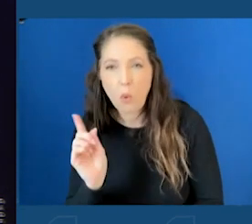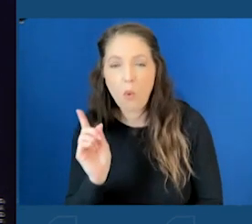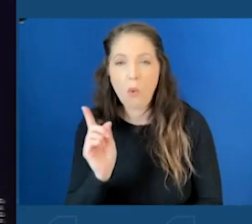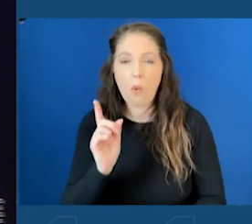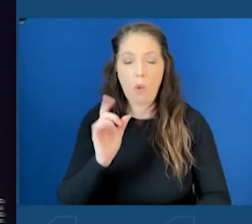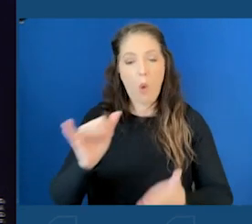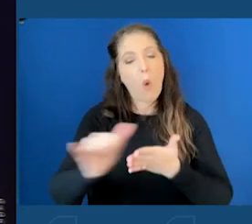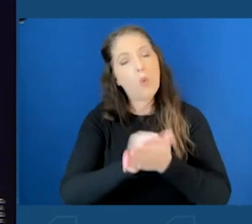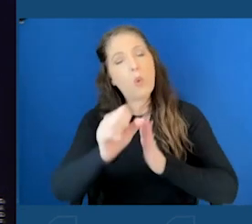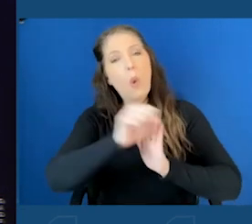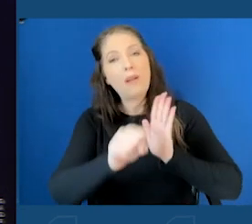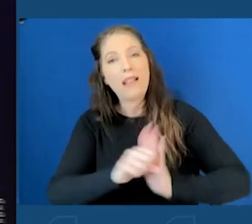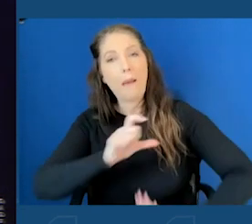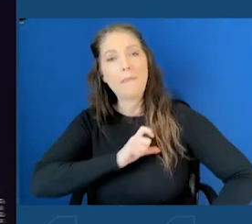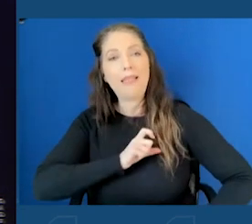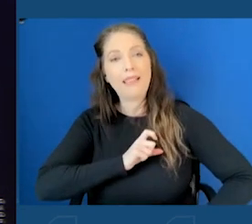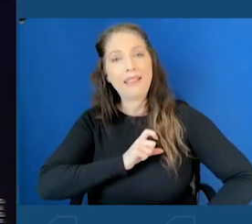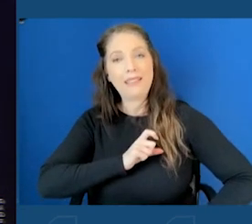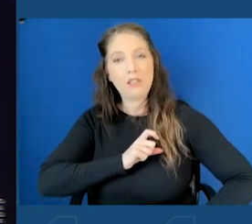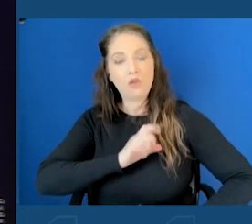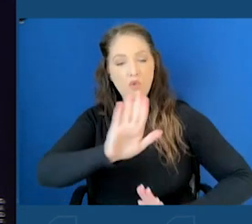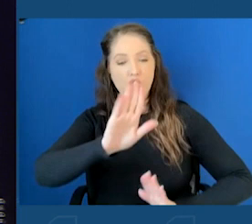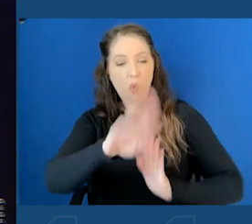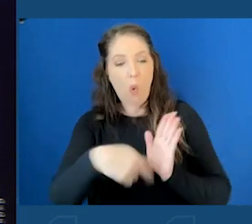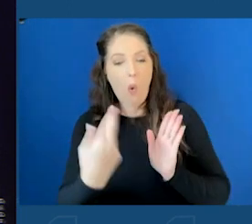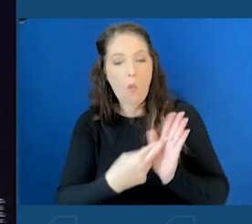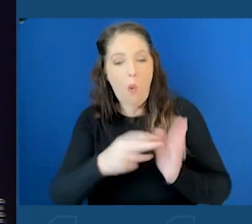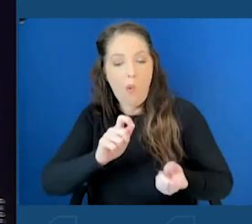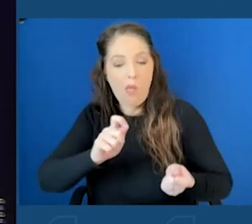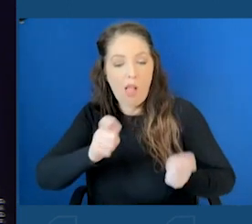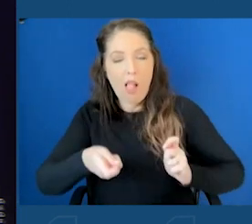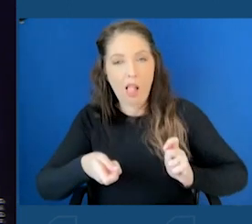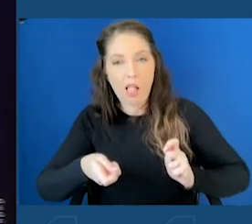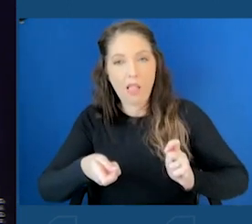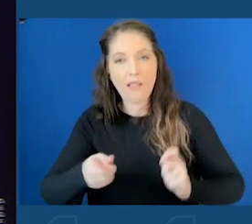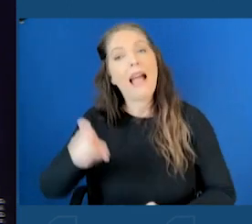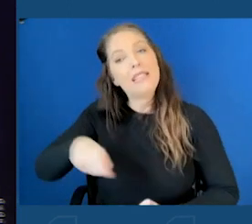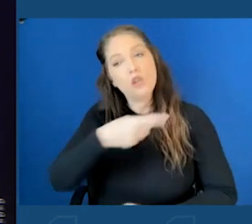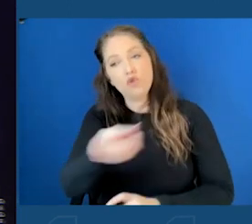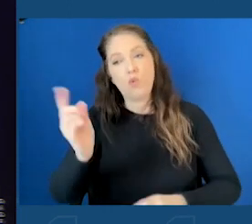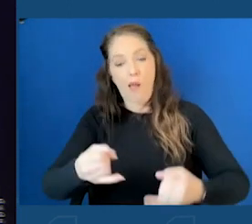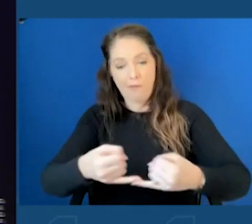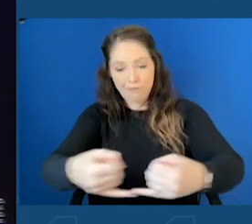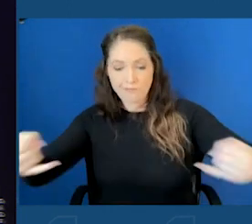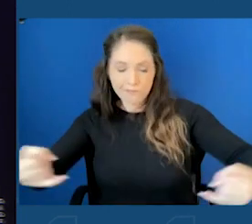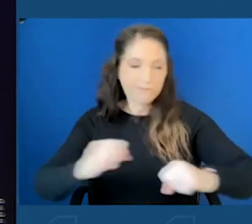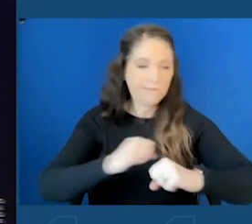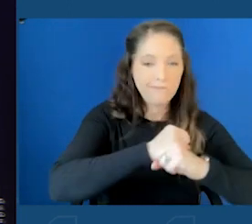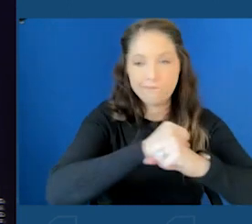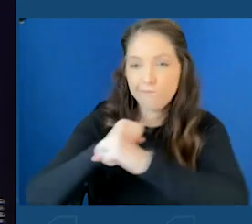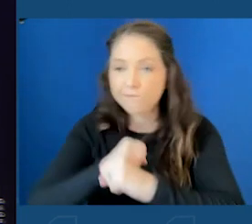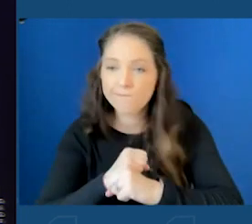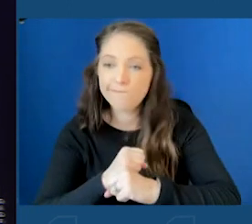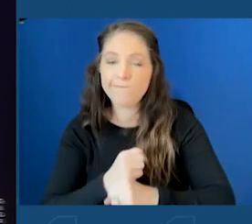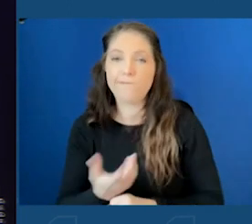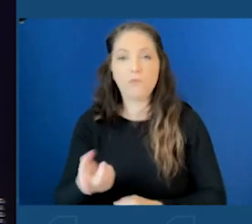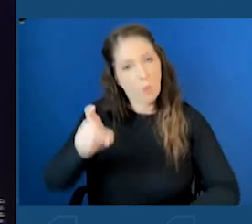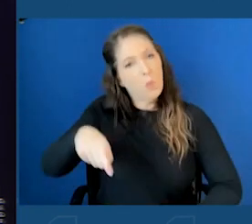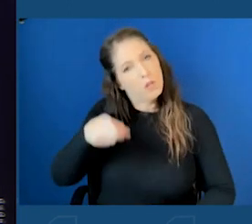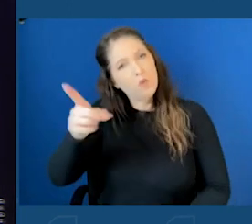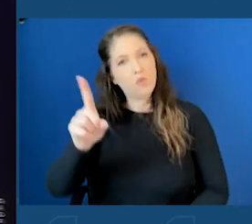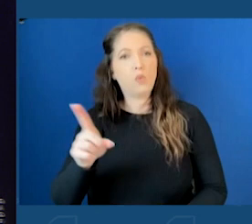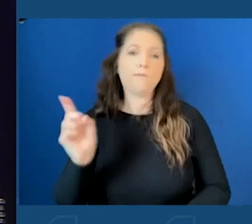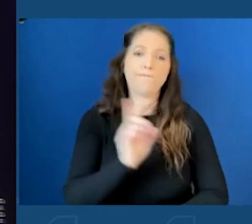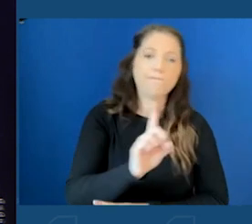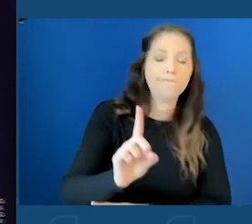because I need you on the front lines of fighting crime. Yes, we're going to continue to need you out there patrolling the highways, the byways, the